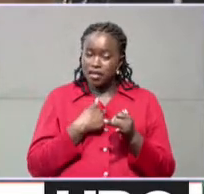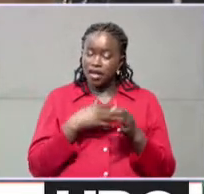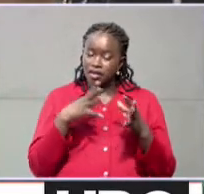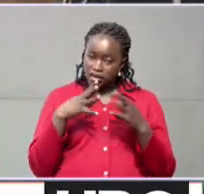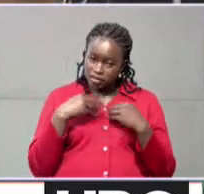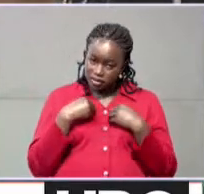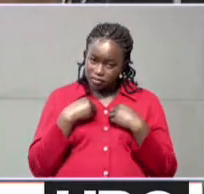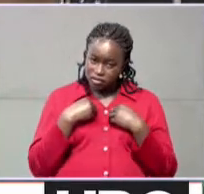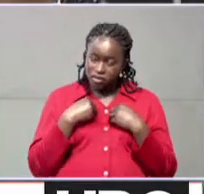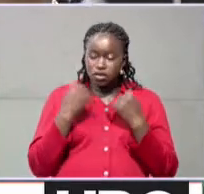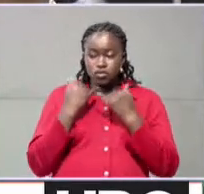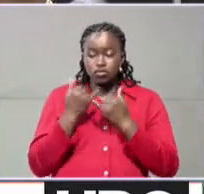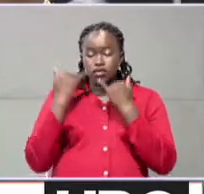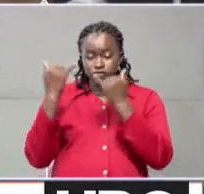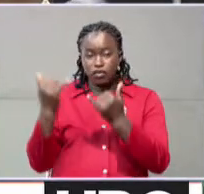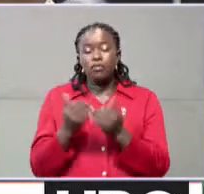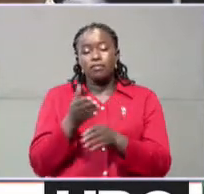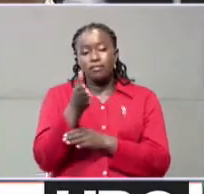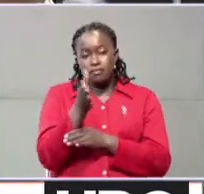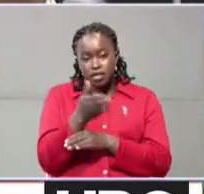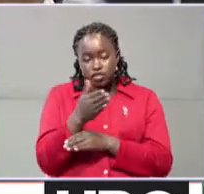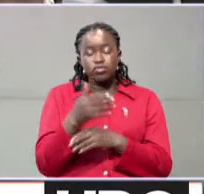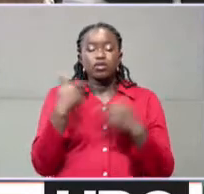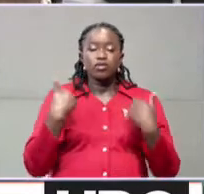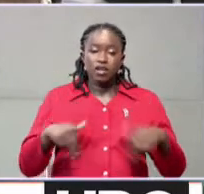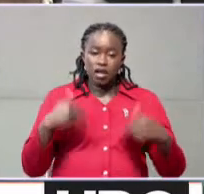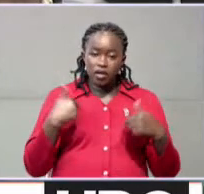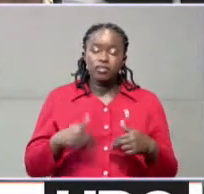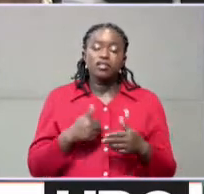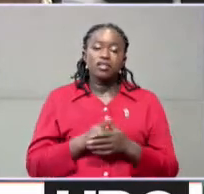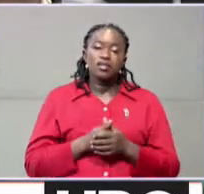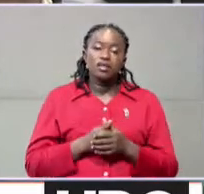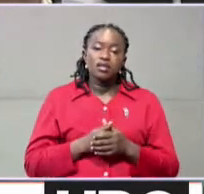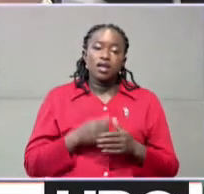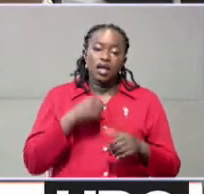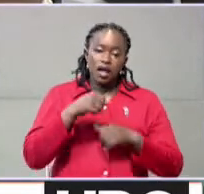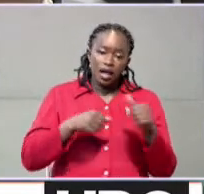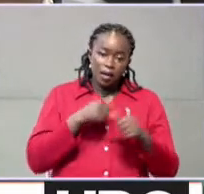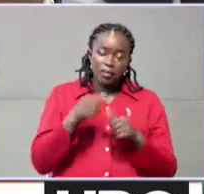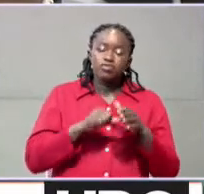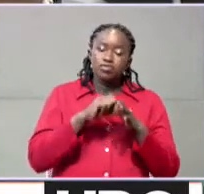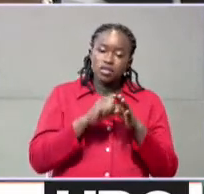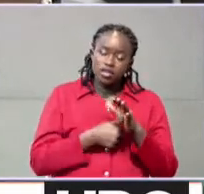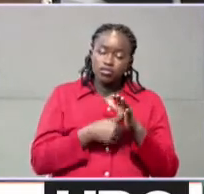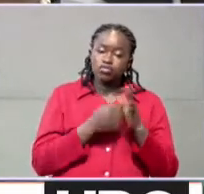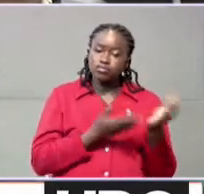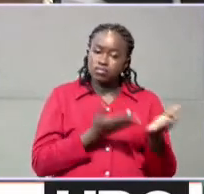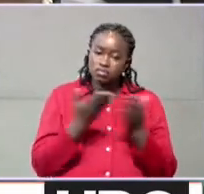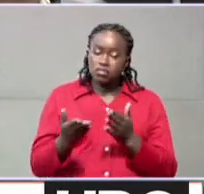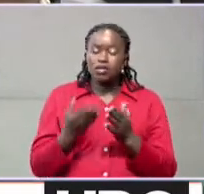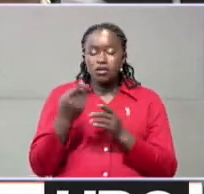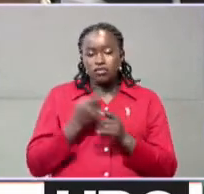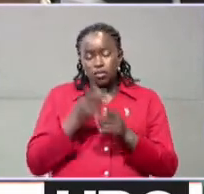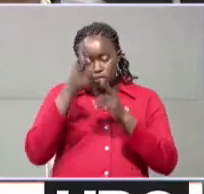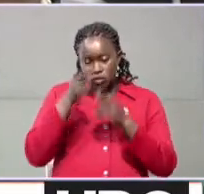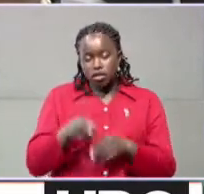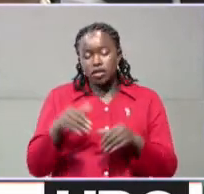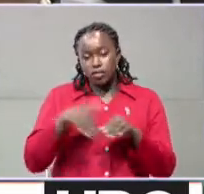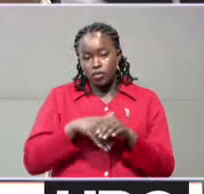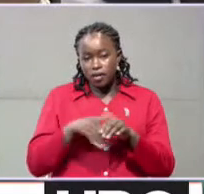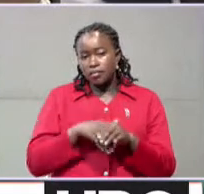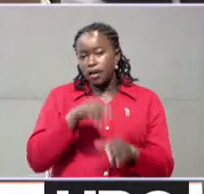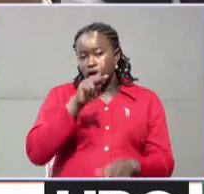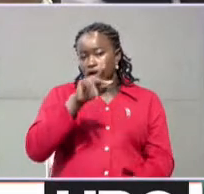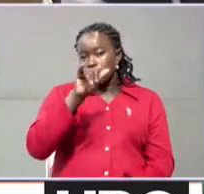to inform the ministry of health about the issues raised by the honourable member from chotera